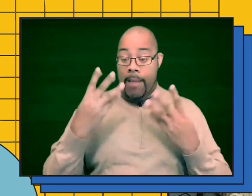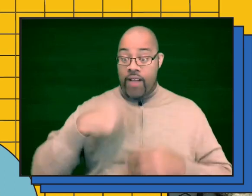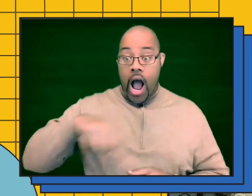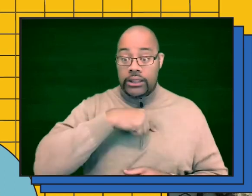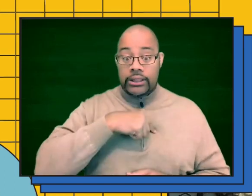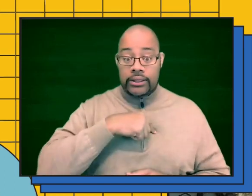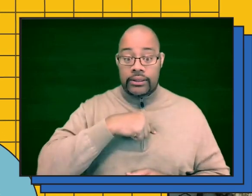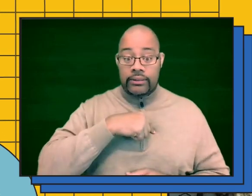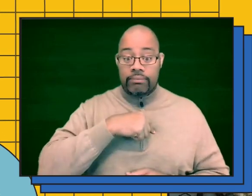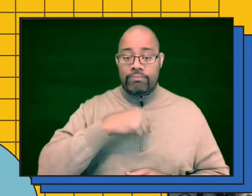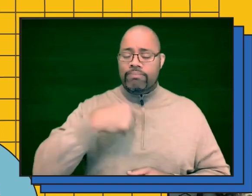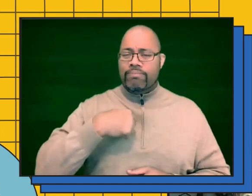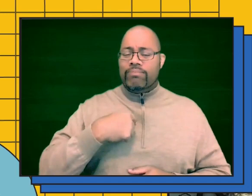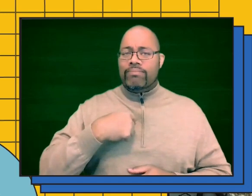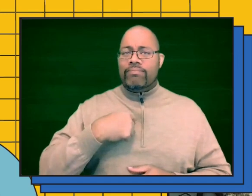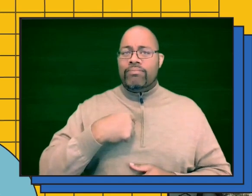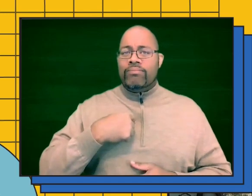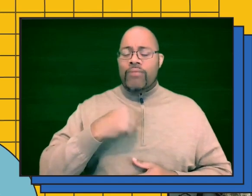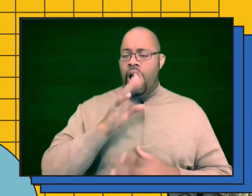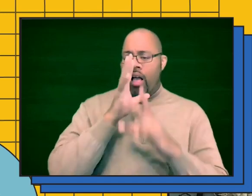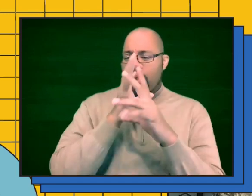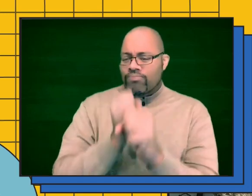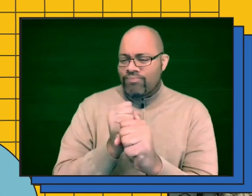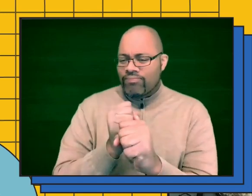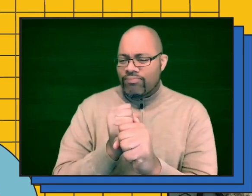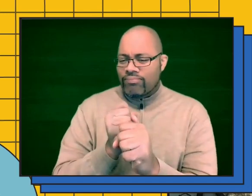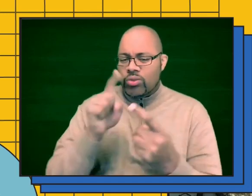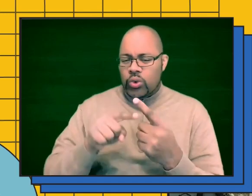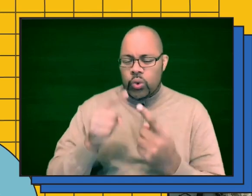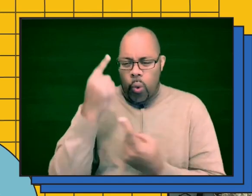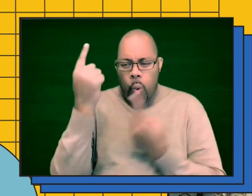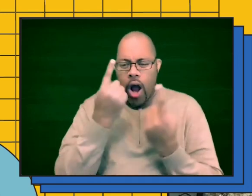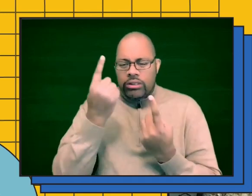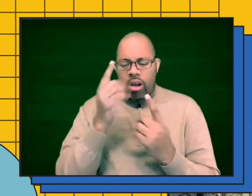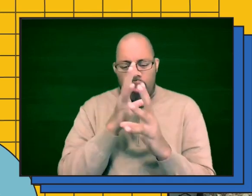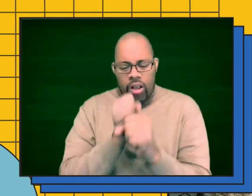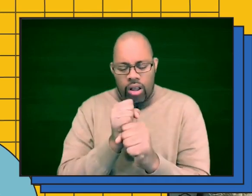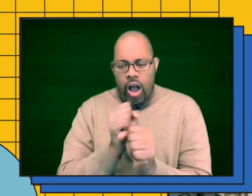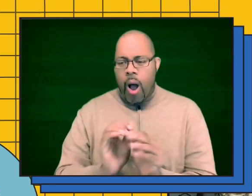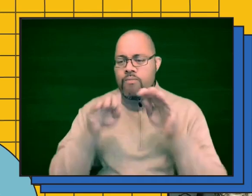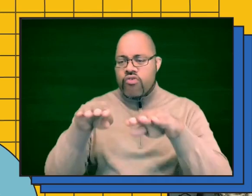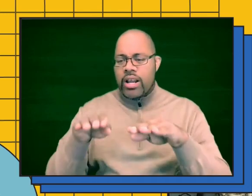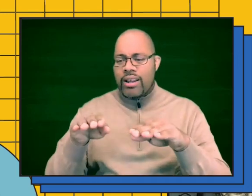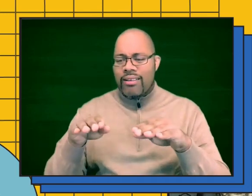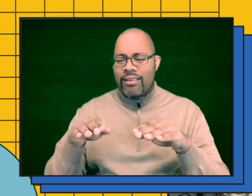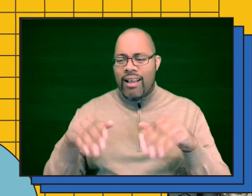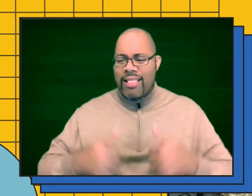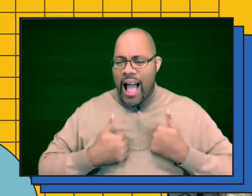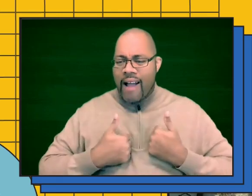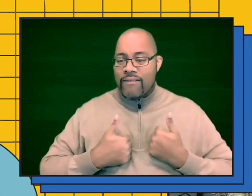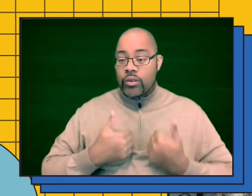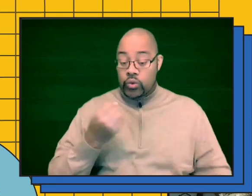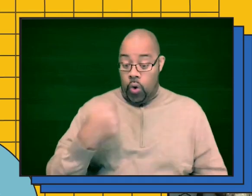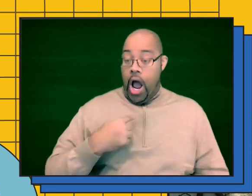And like many of us, I am simply attracted to the wonder of marine life.